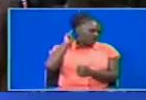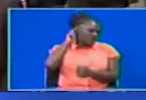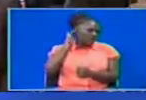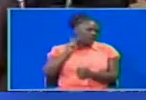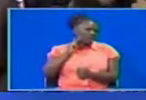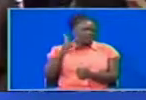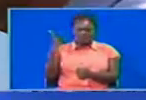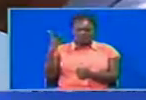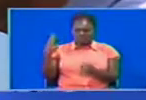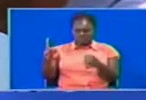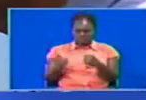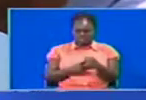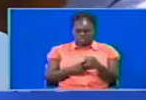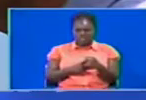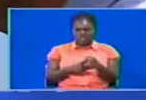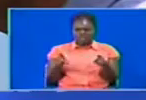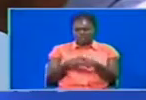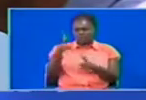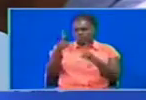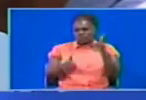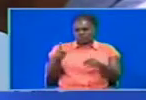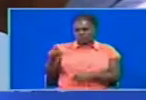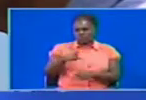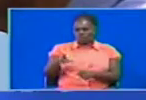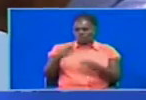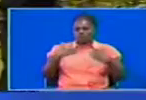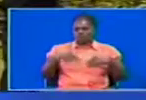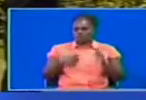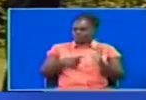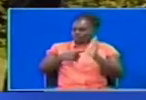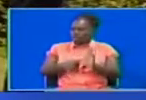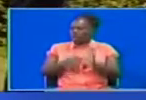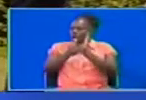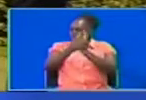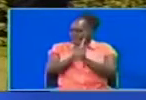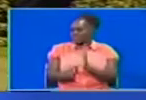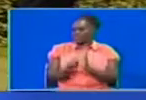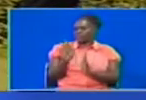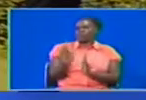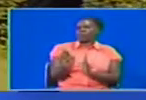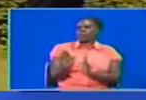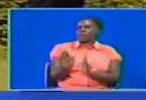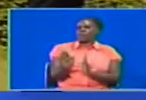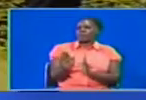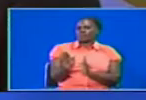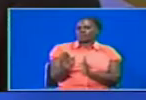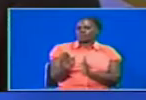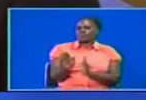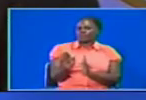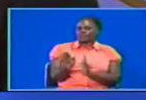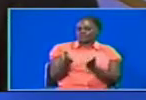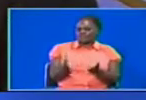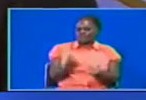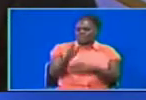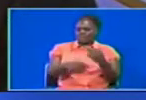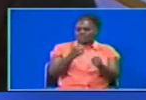where 46 PGA pros and also 22 local pros will showcase what made them the world class that they are in this year's